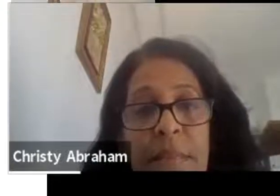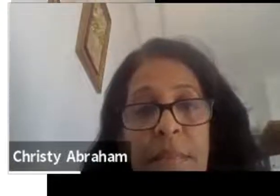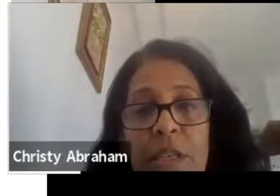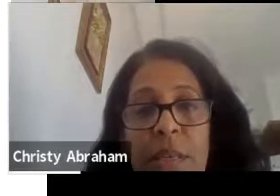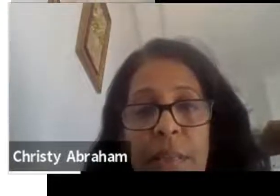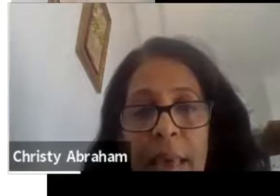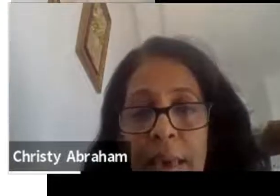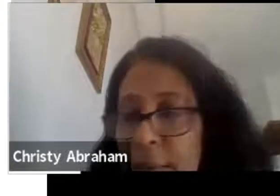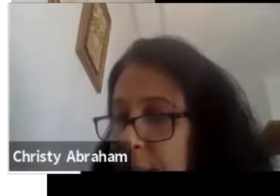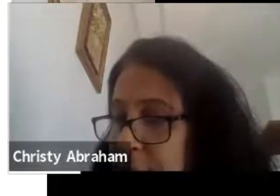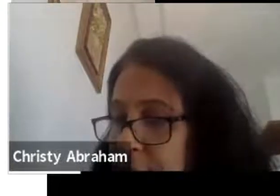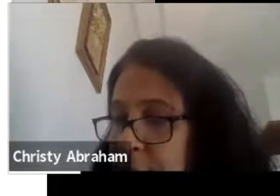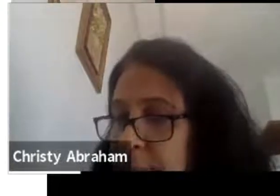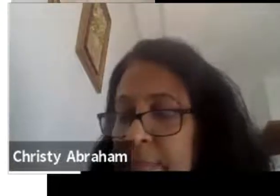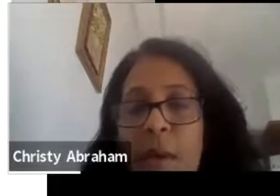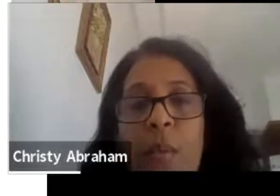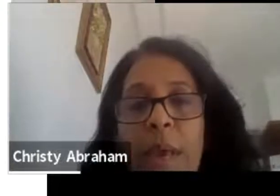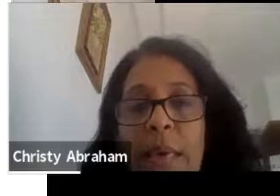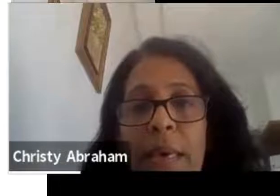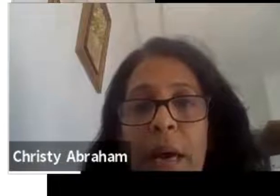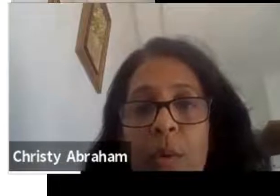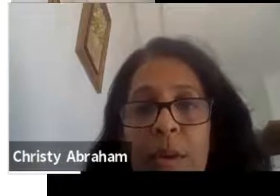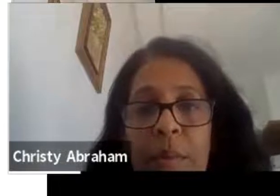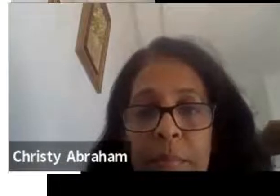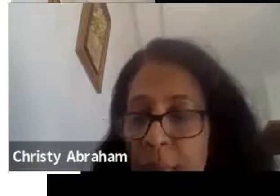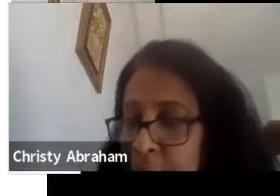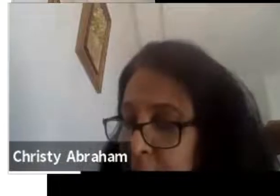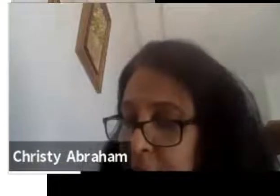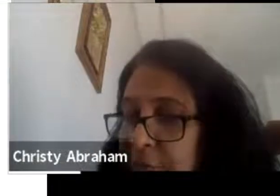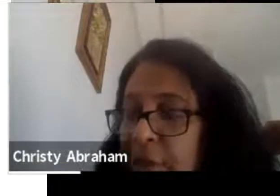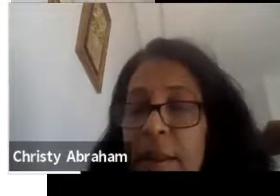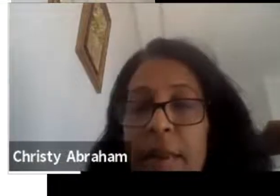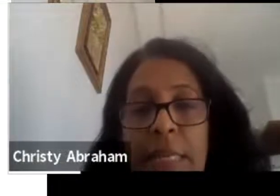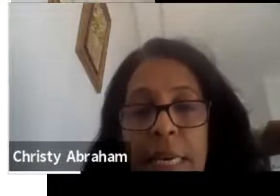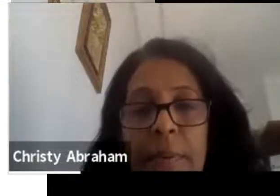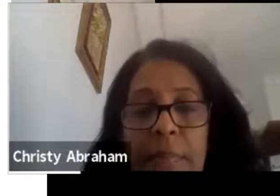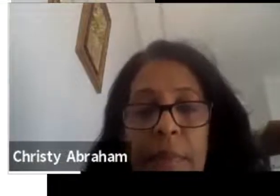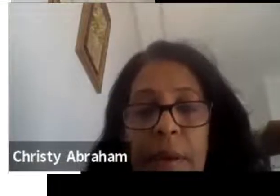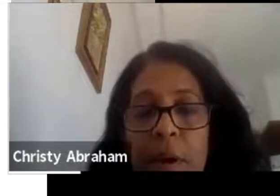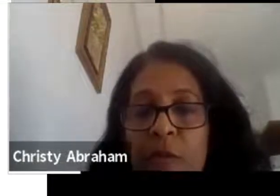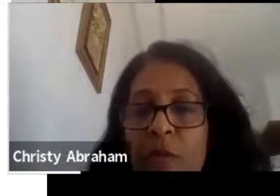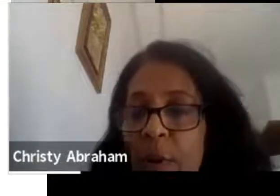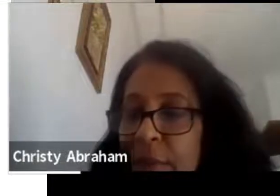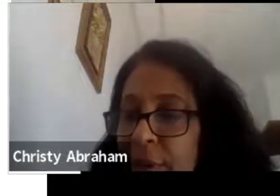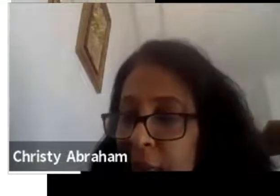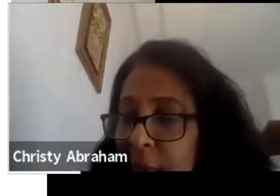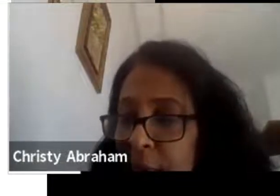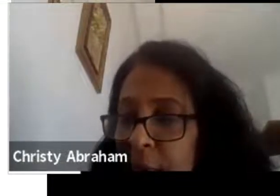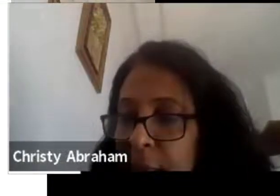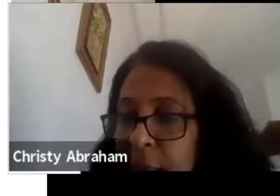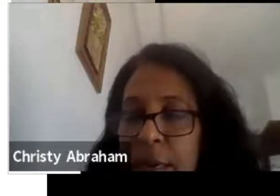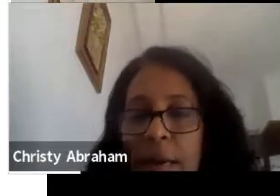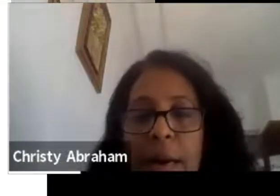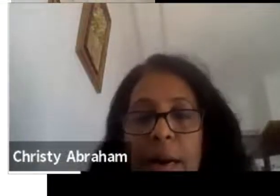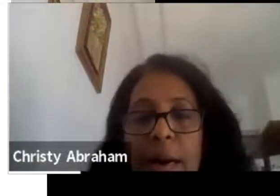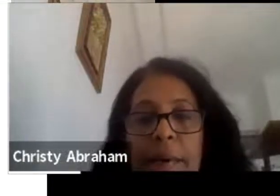this presentation. Thank Venki, Gautam, IFRA team for